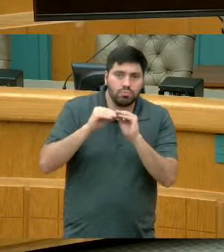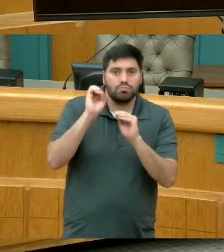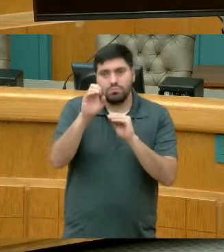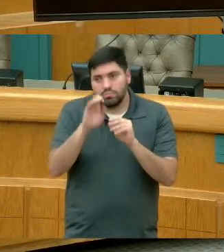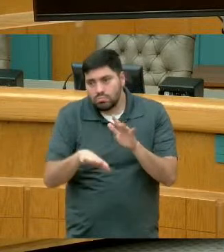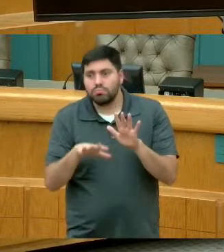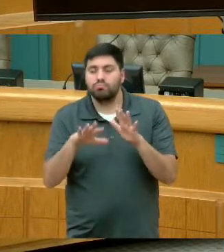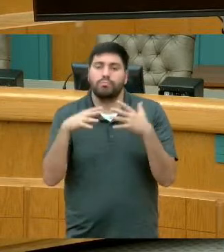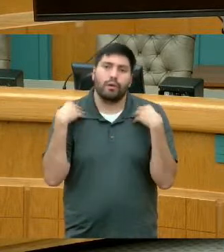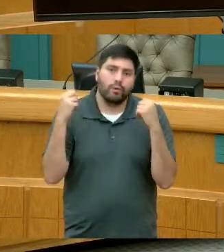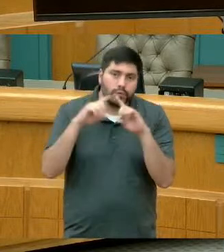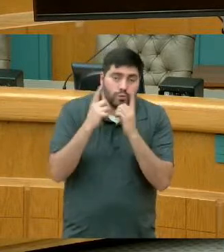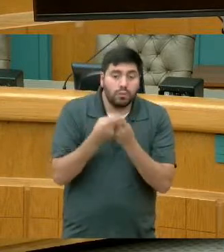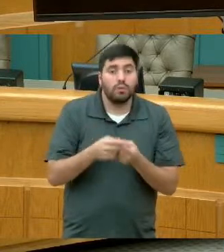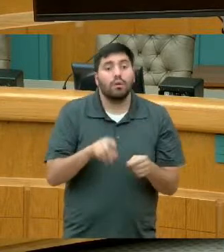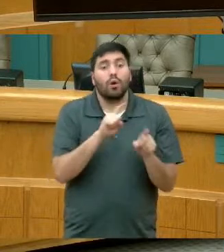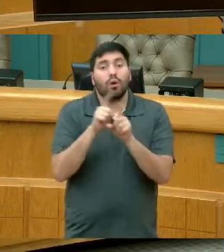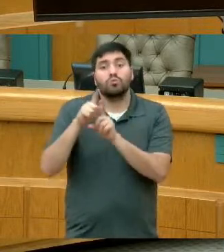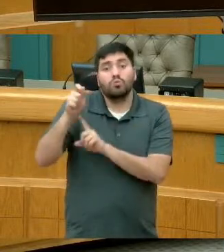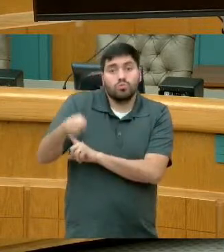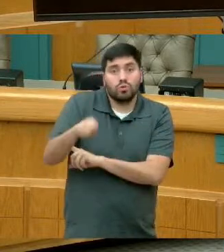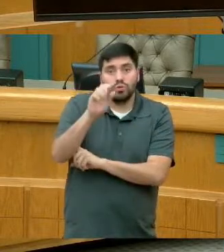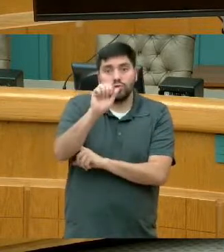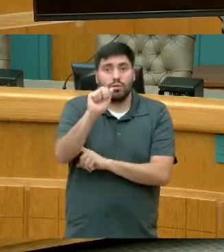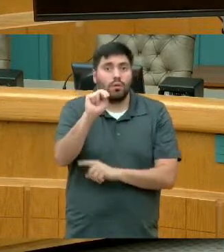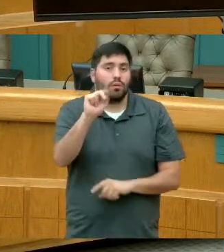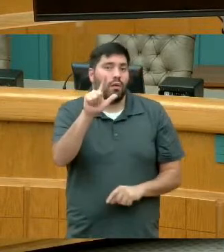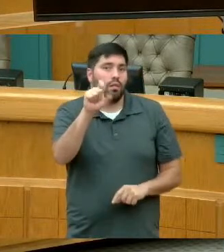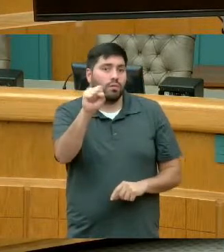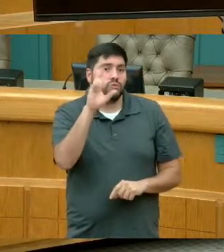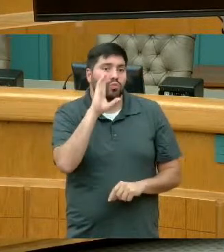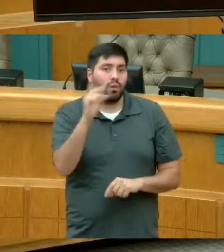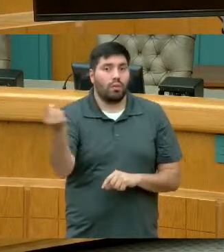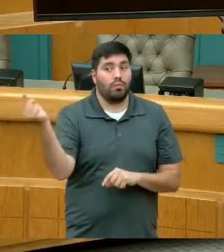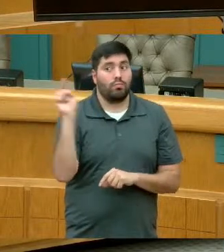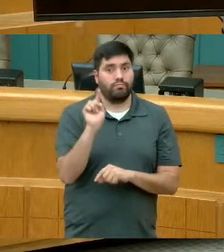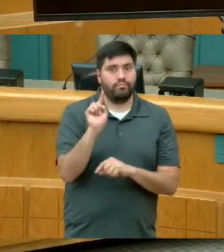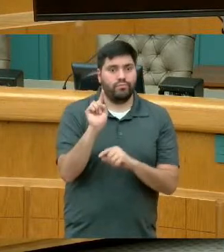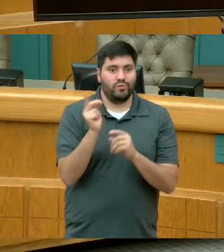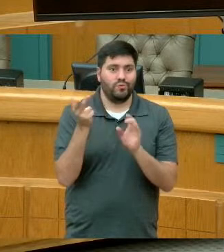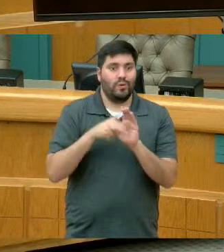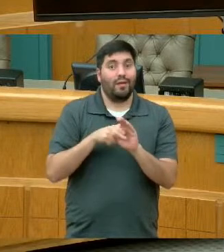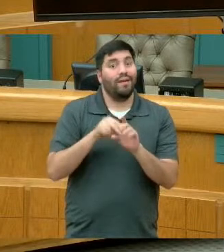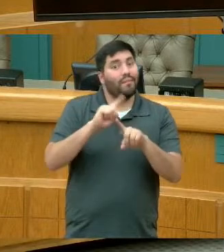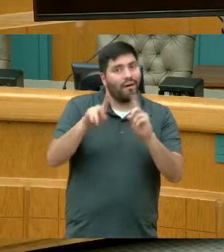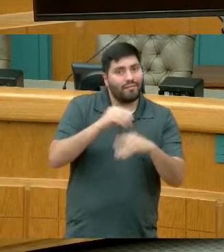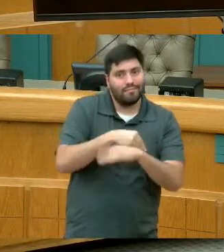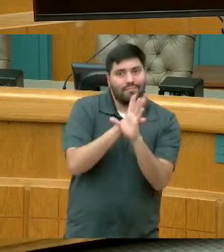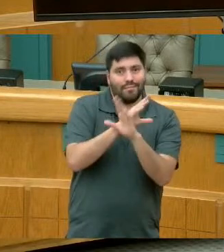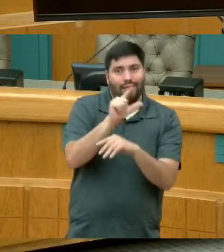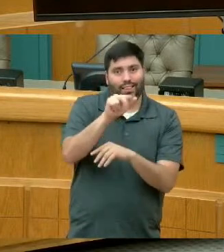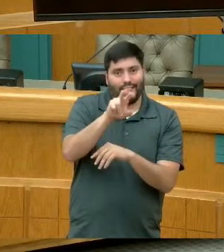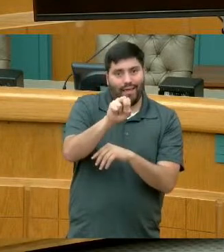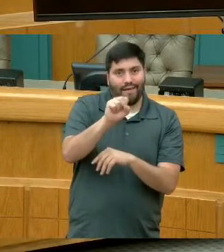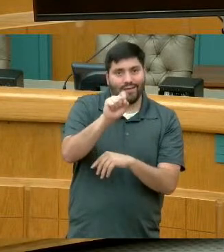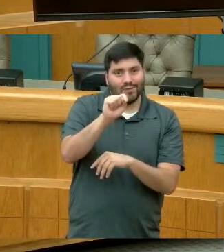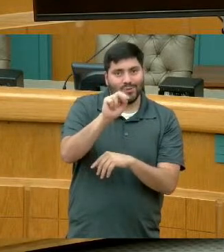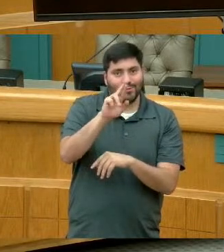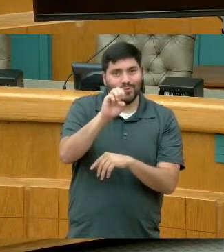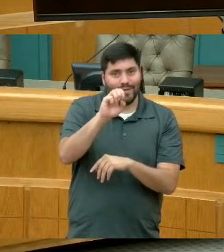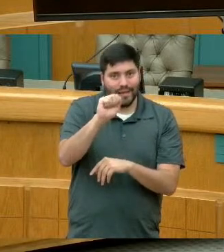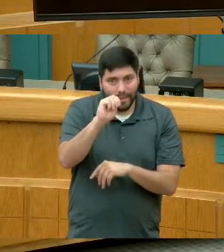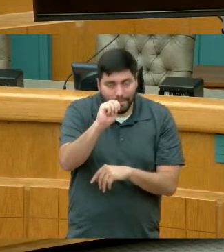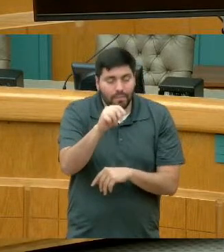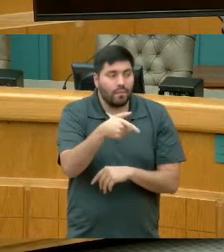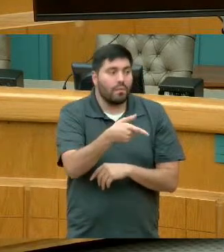District, and Judge Canales will be with us via live streaming, and